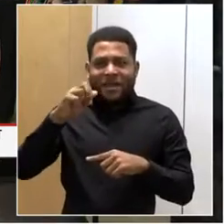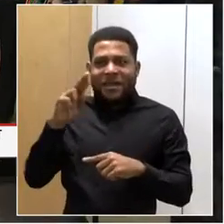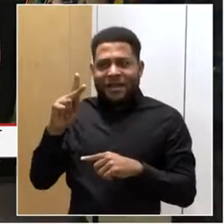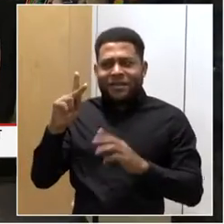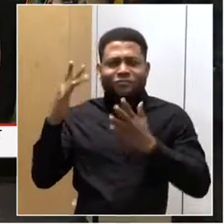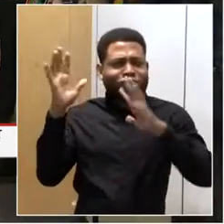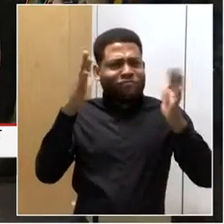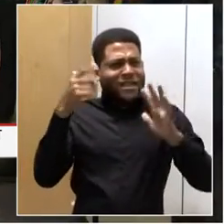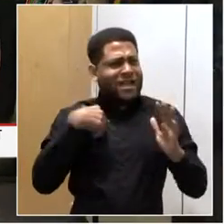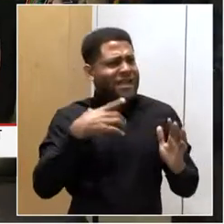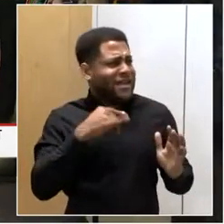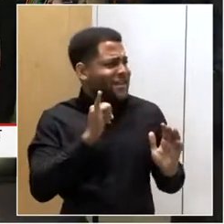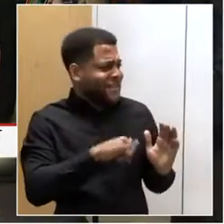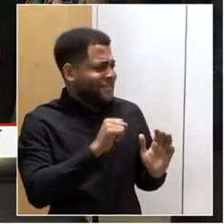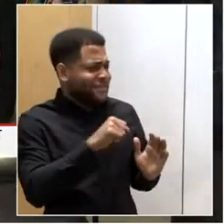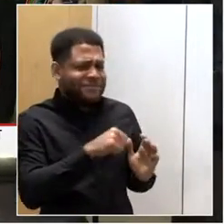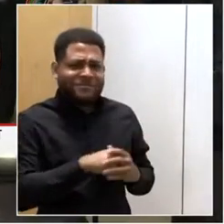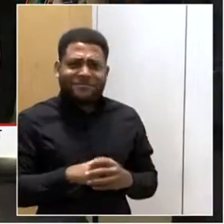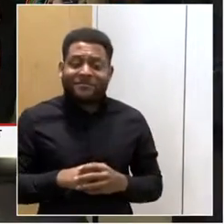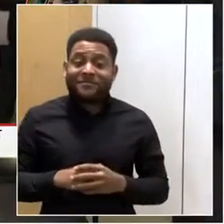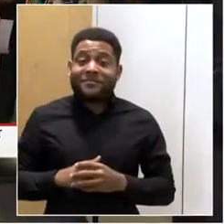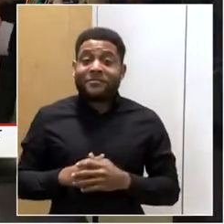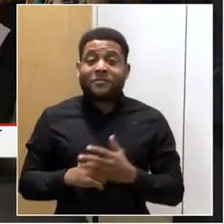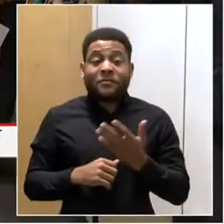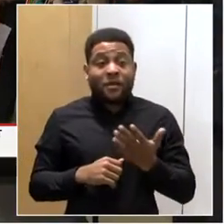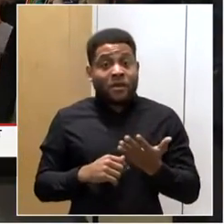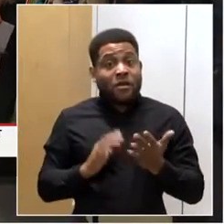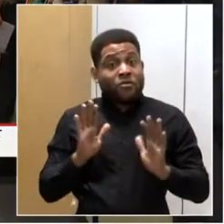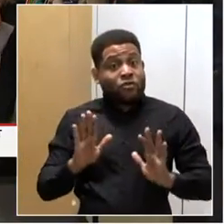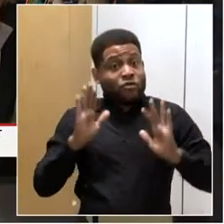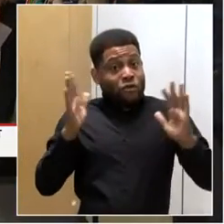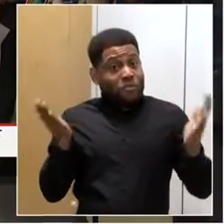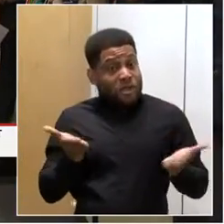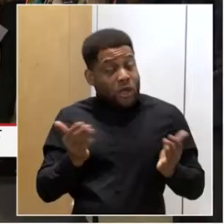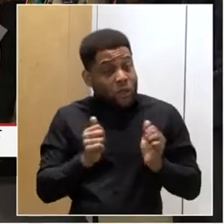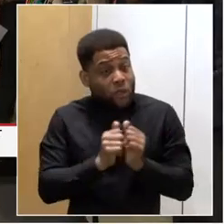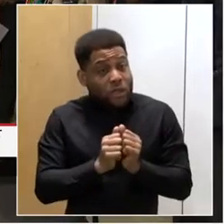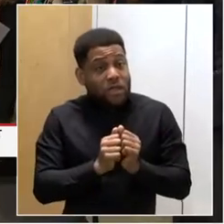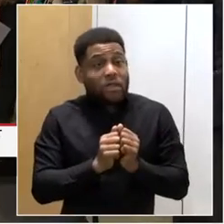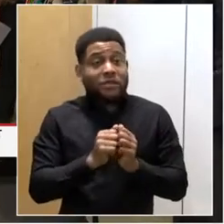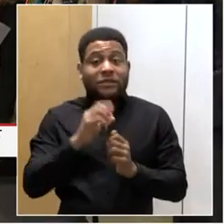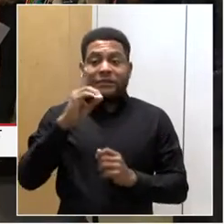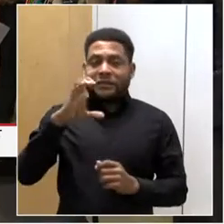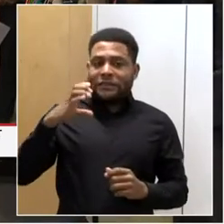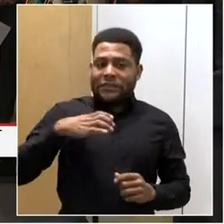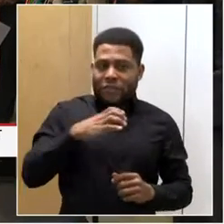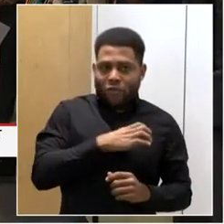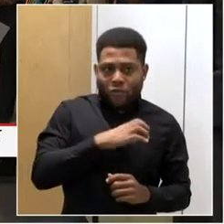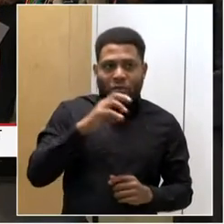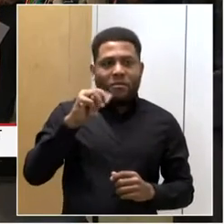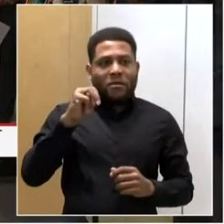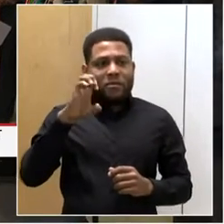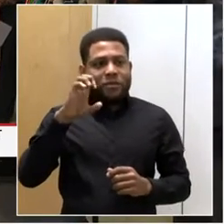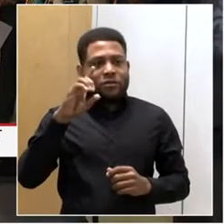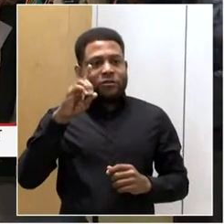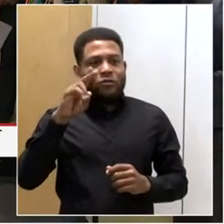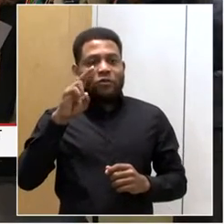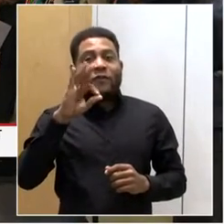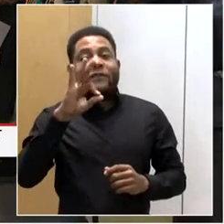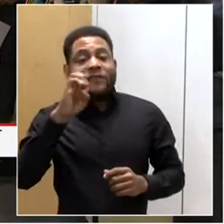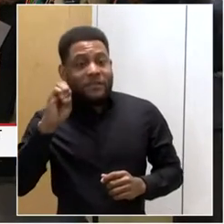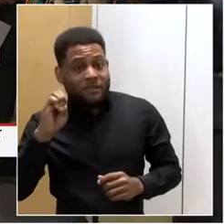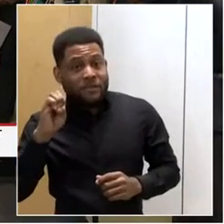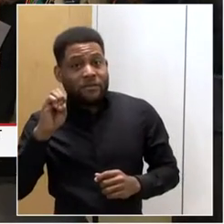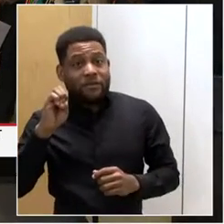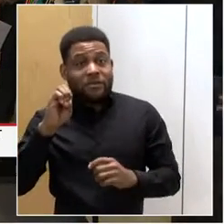And it's great to be here with at-large council member Kenyon McDuffie, who also serves as the